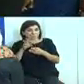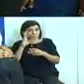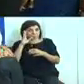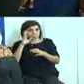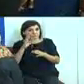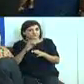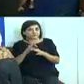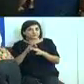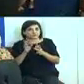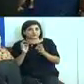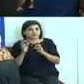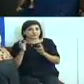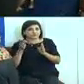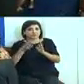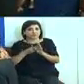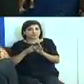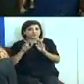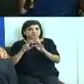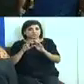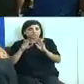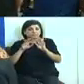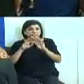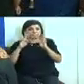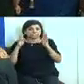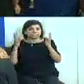you join the circle connection.